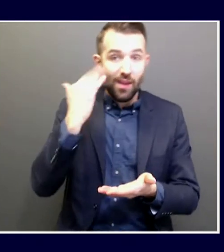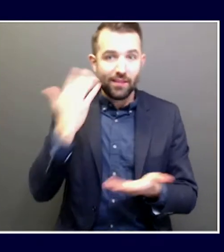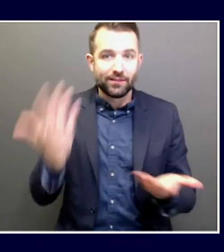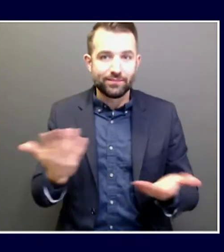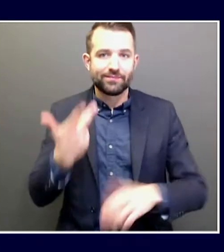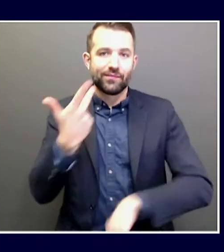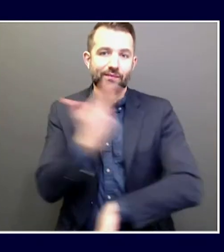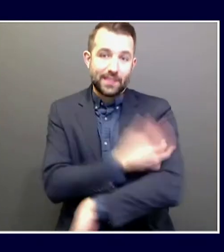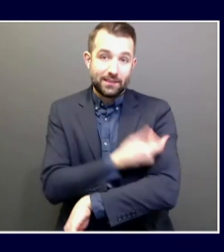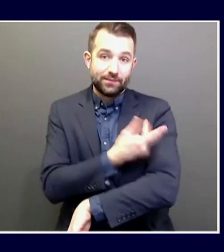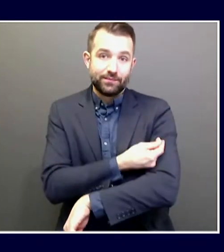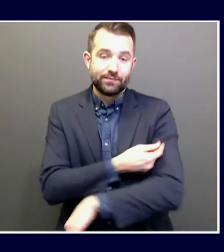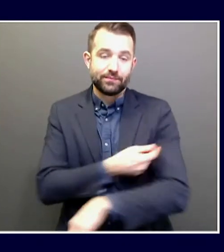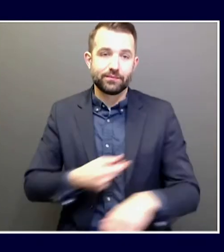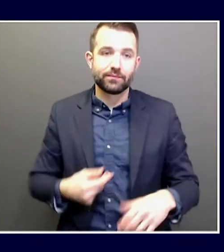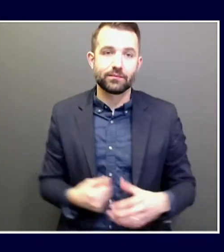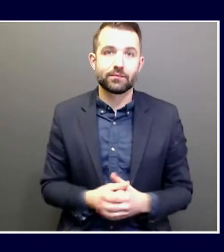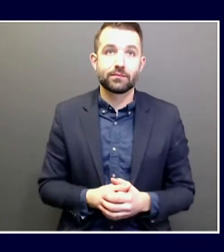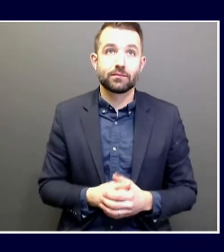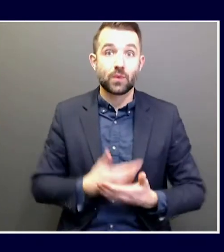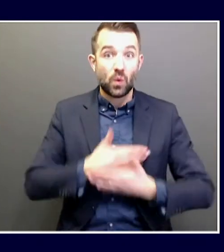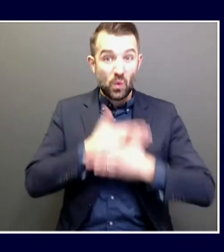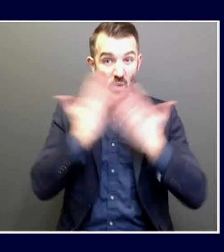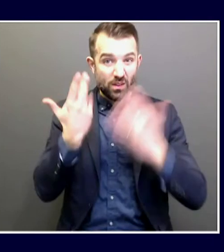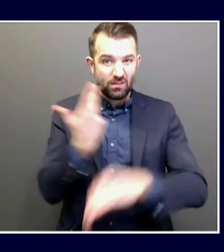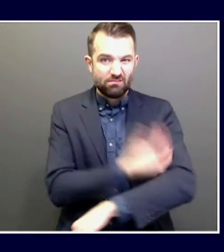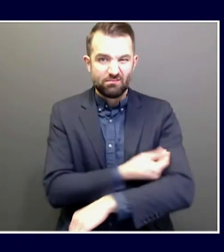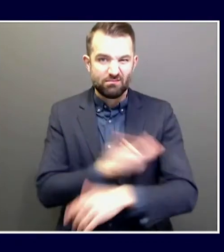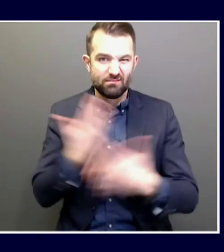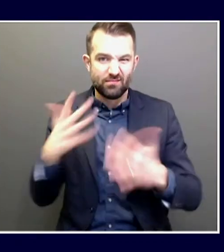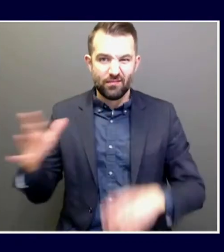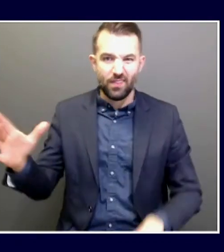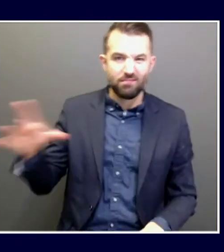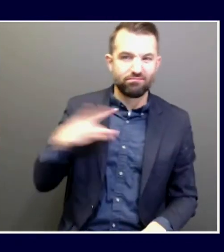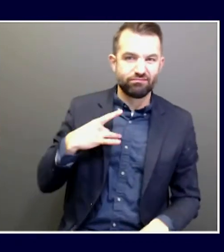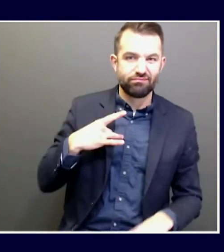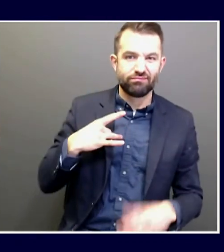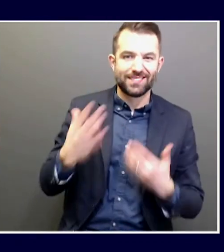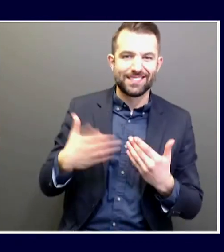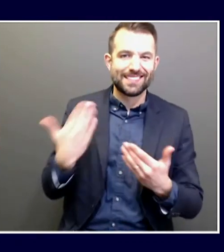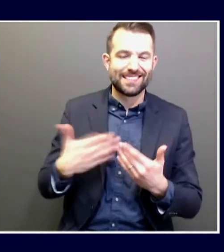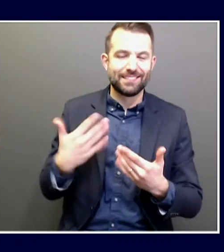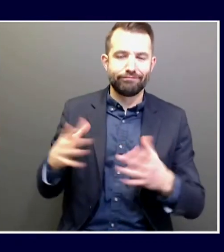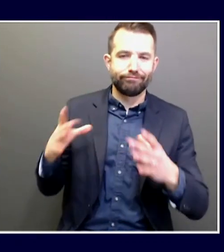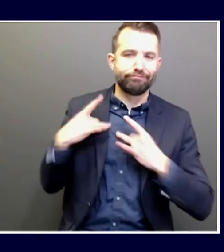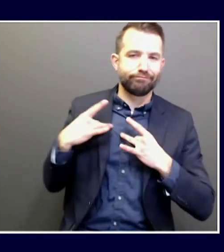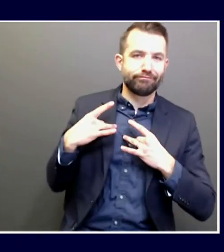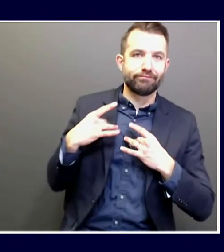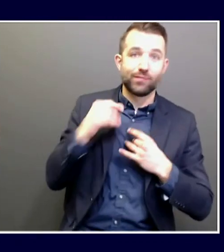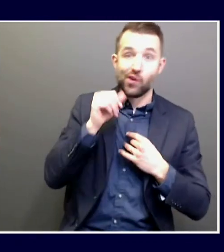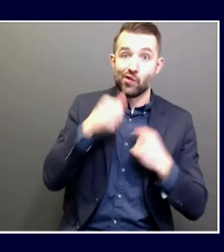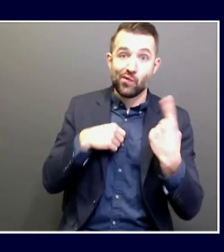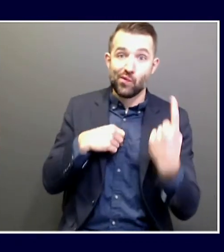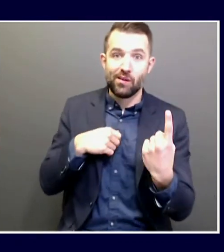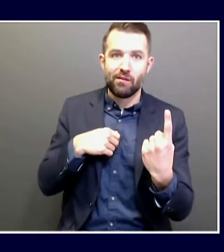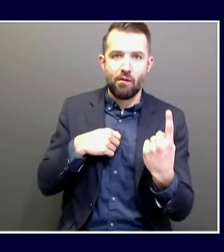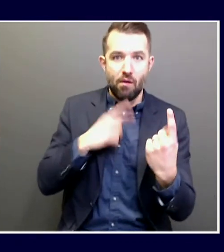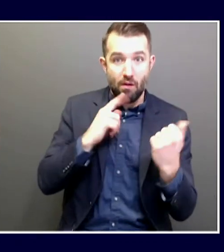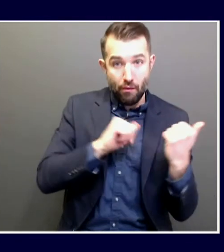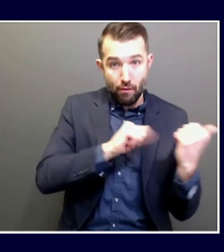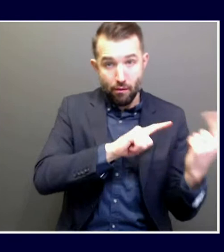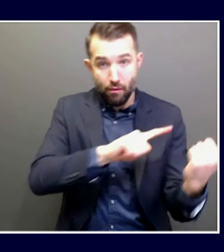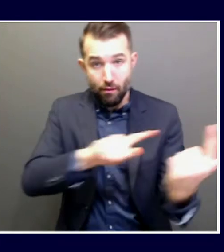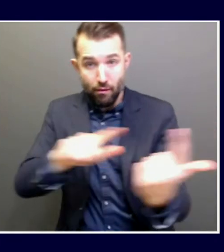she or he been unvaccinated. But it's not just your children, it's all of those around them. For example, is everyone